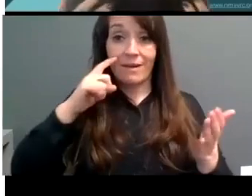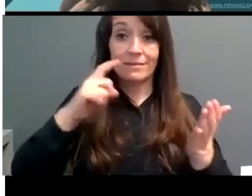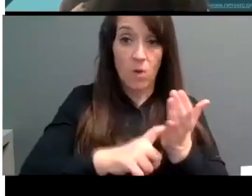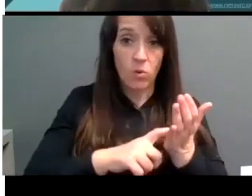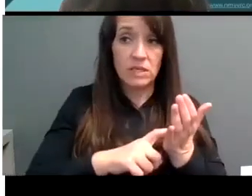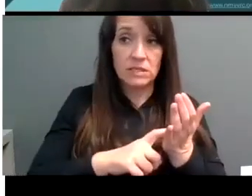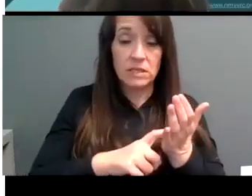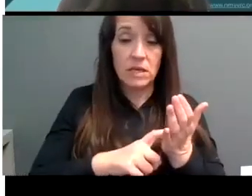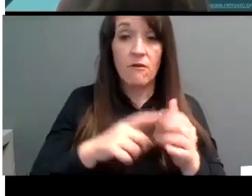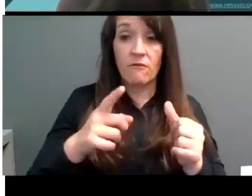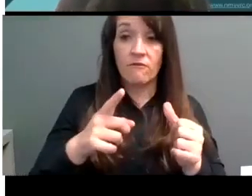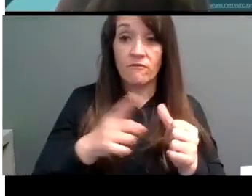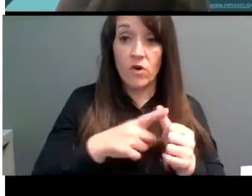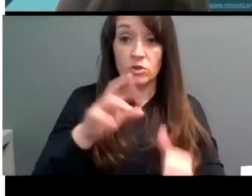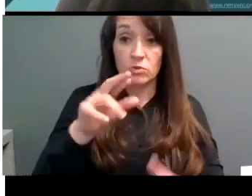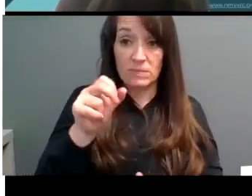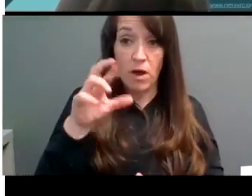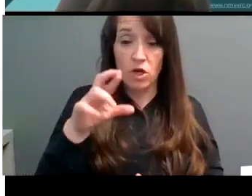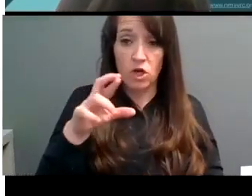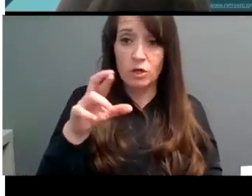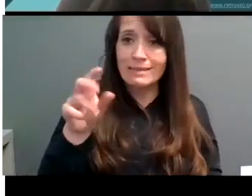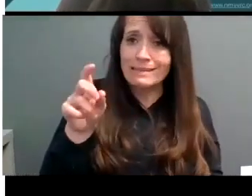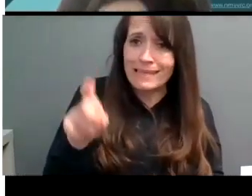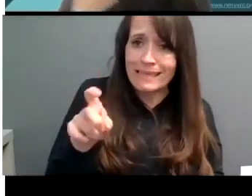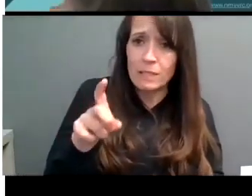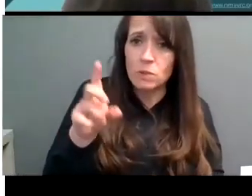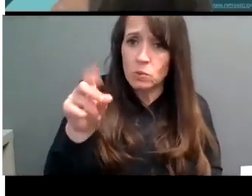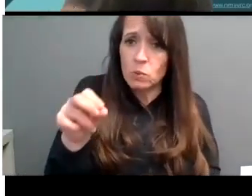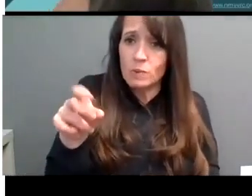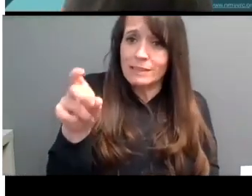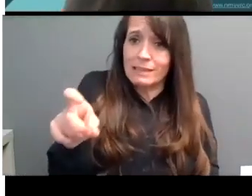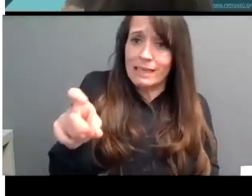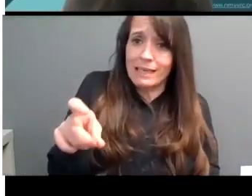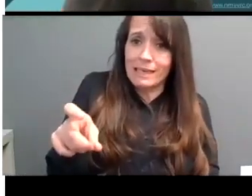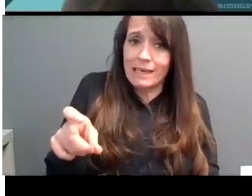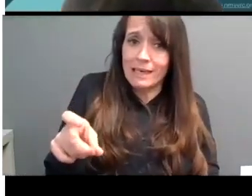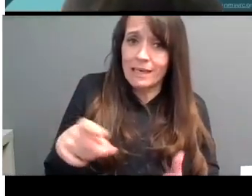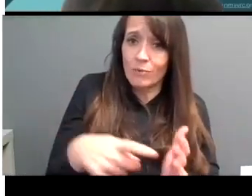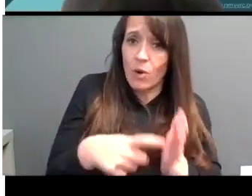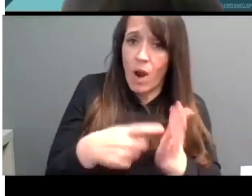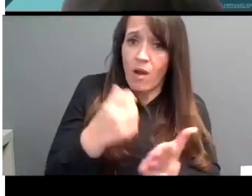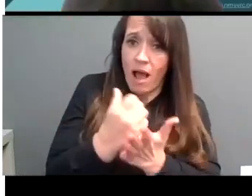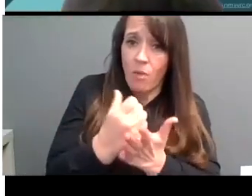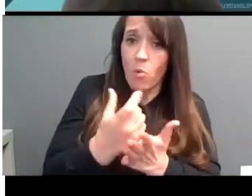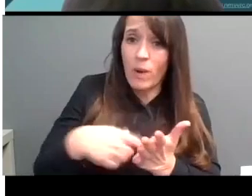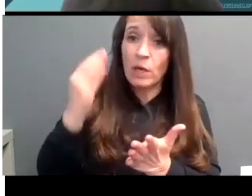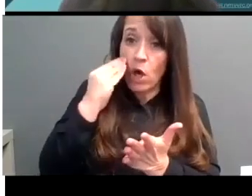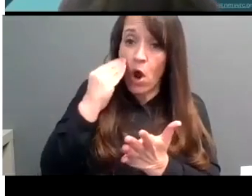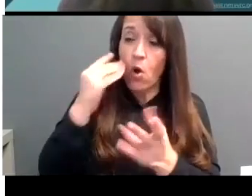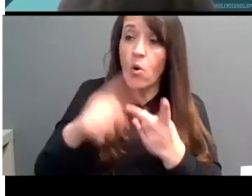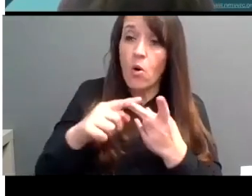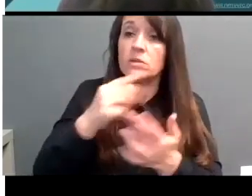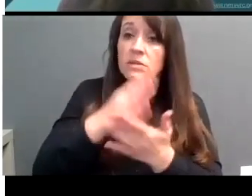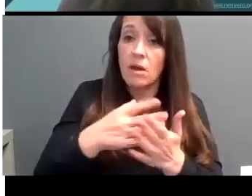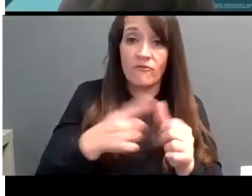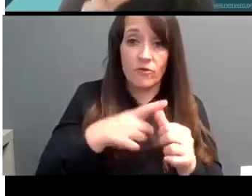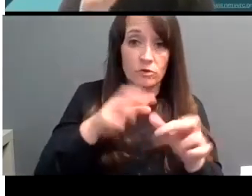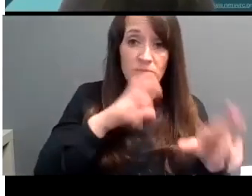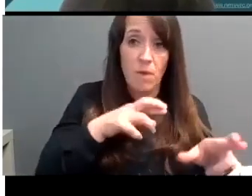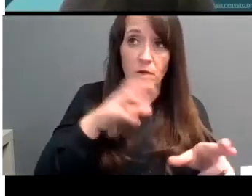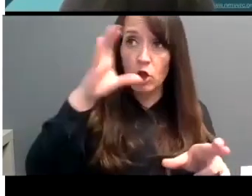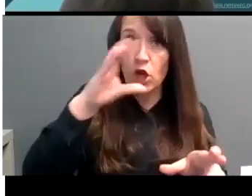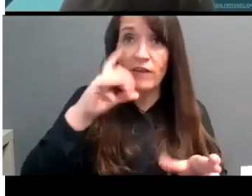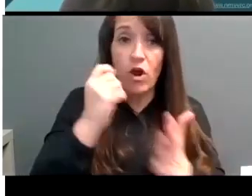responders are starting to seek out treatment more than they have in the past, but we really need to build up from a clinician standpoint,